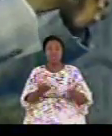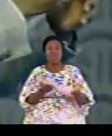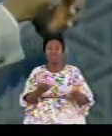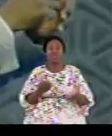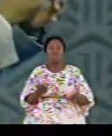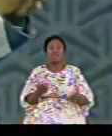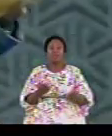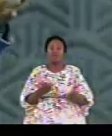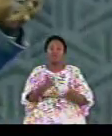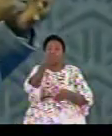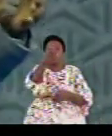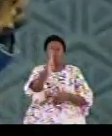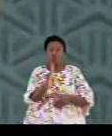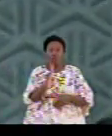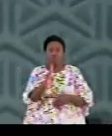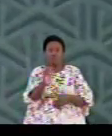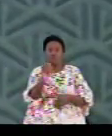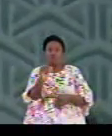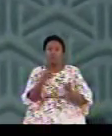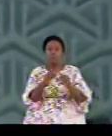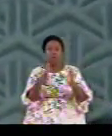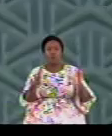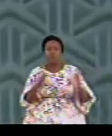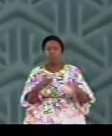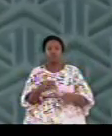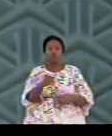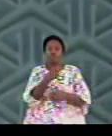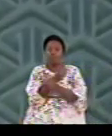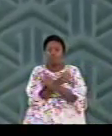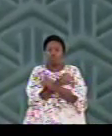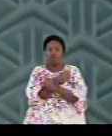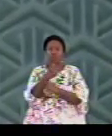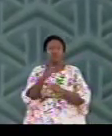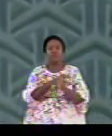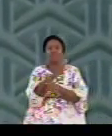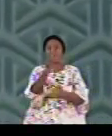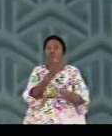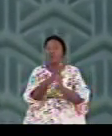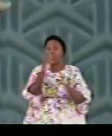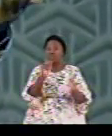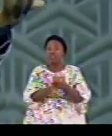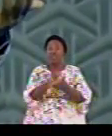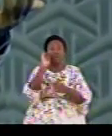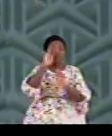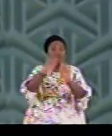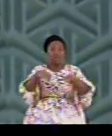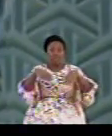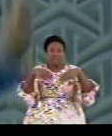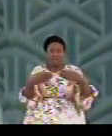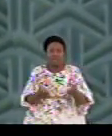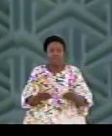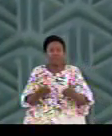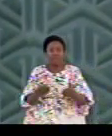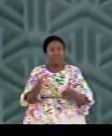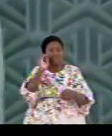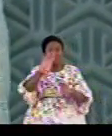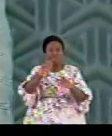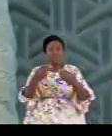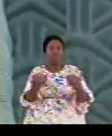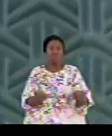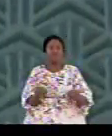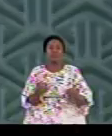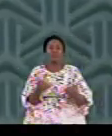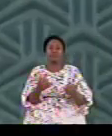god so much loved the world that he gave he's giving already